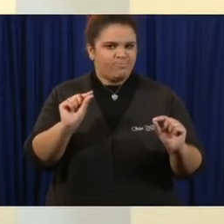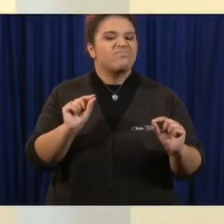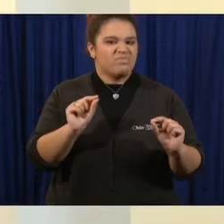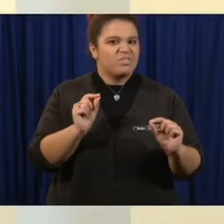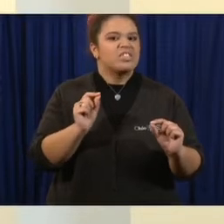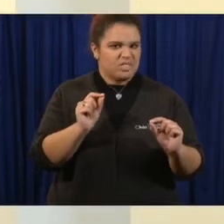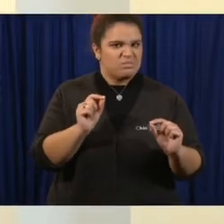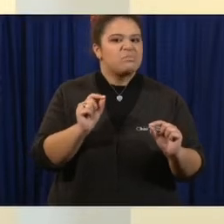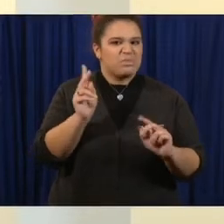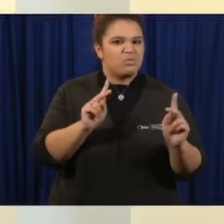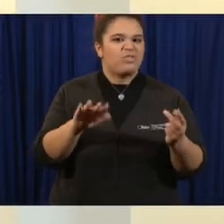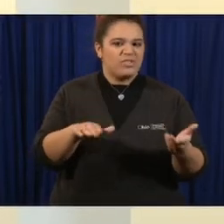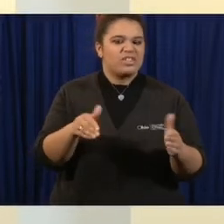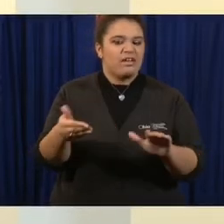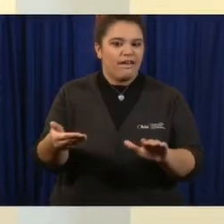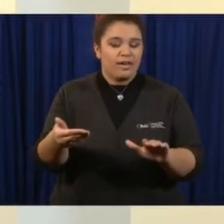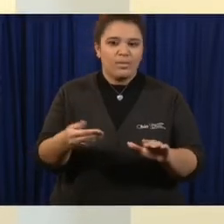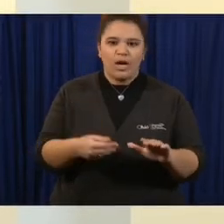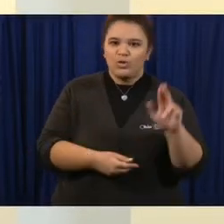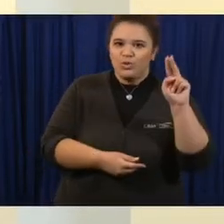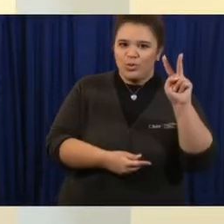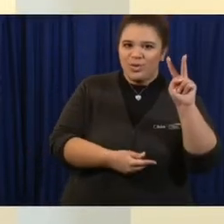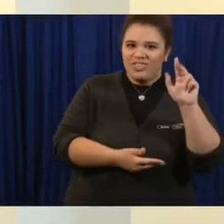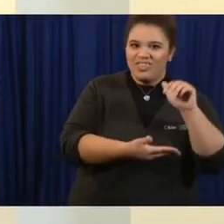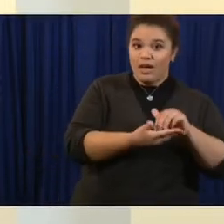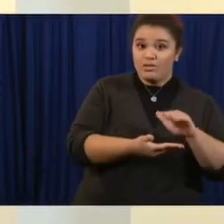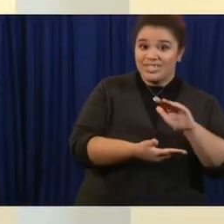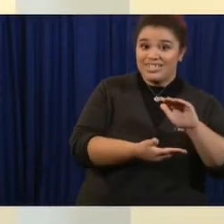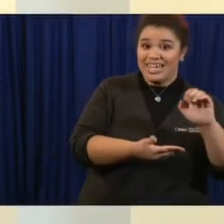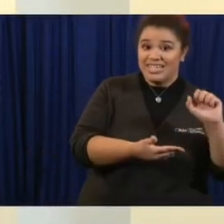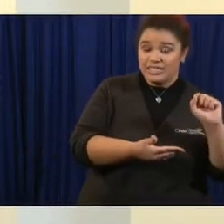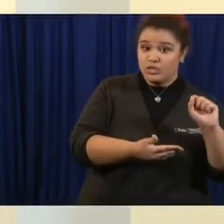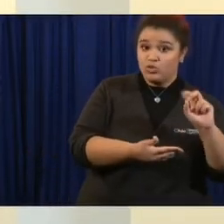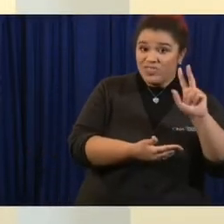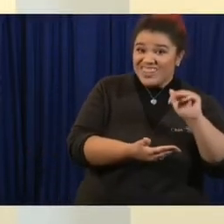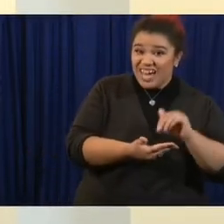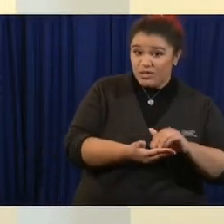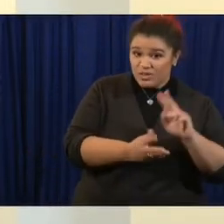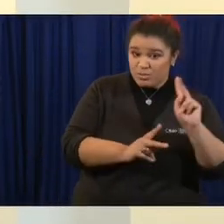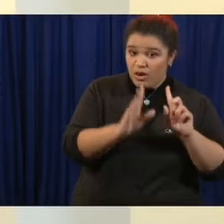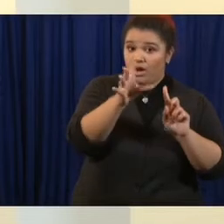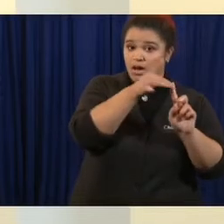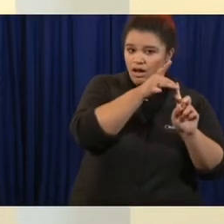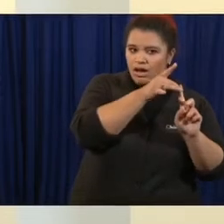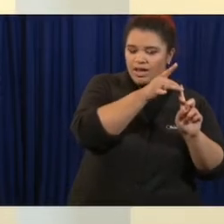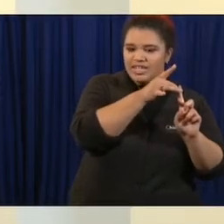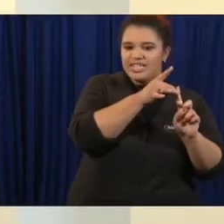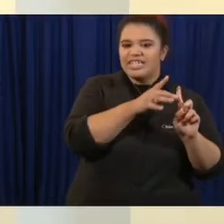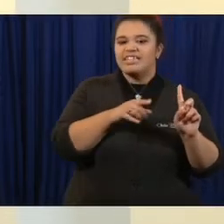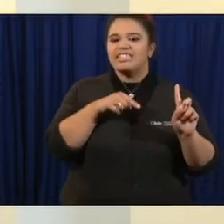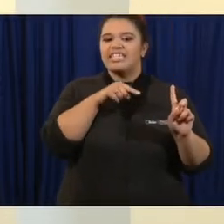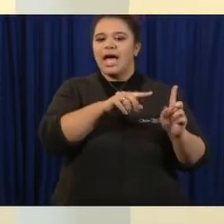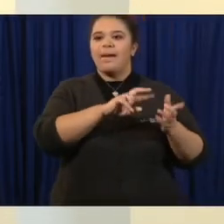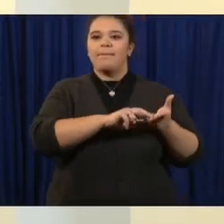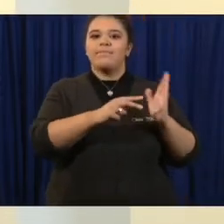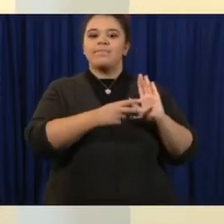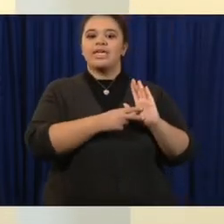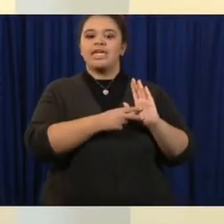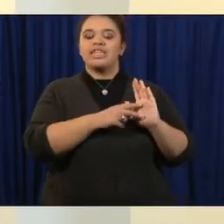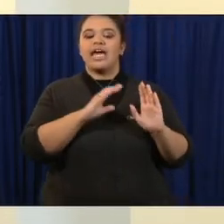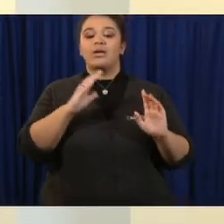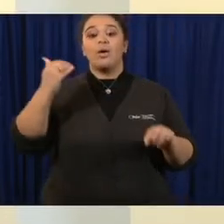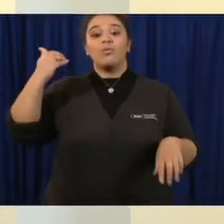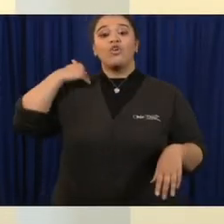and so few deaths, if that is an indication that the death rate for COVID-19 is lower than we